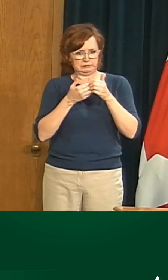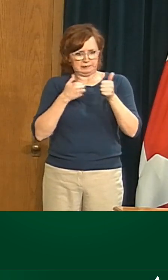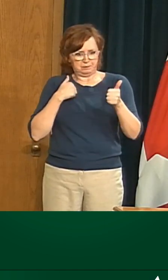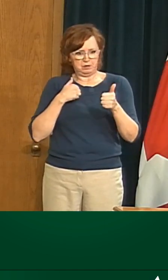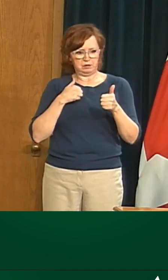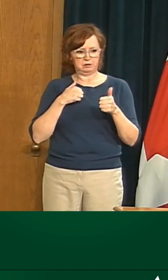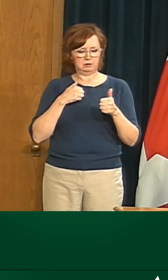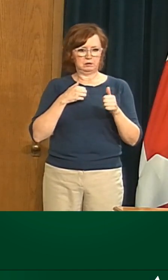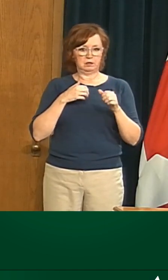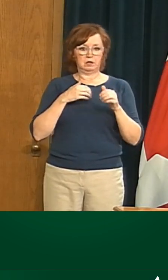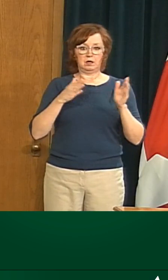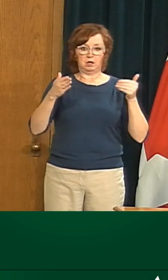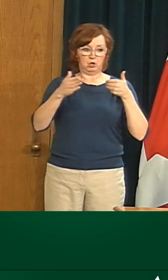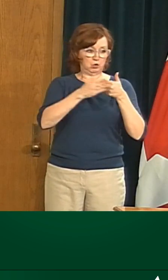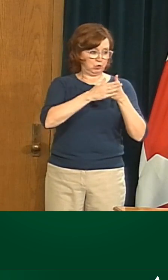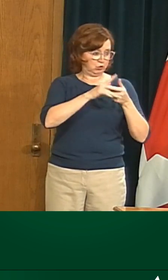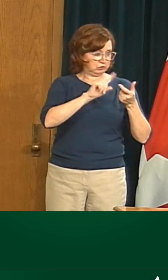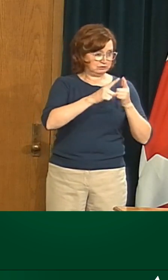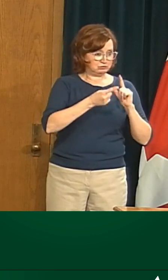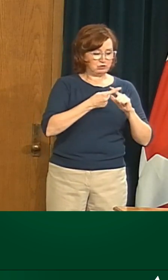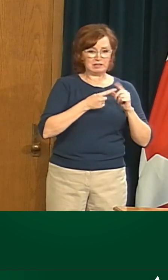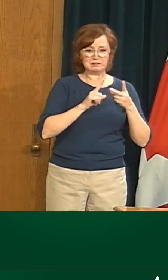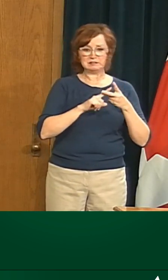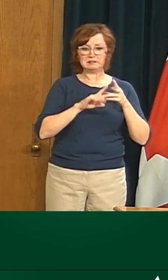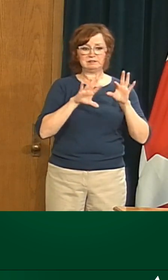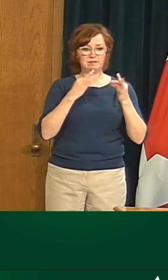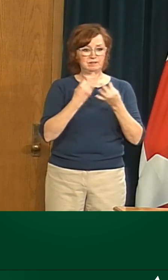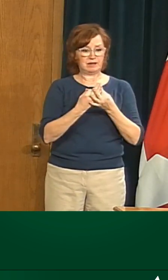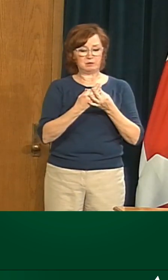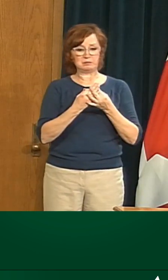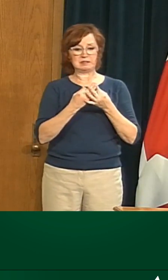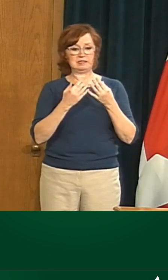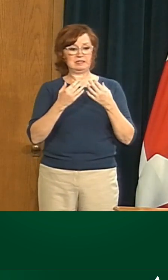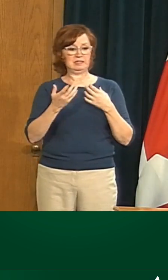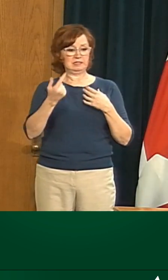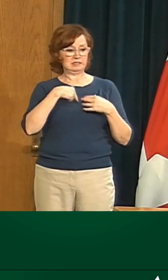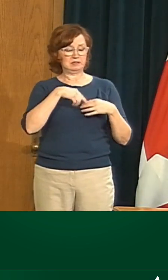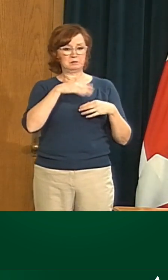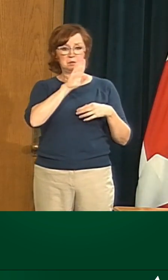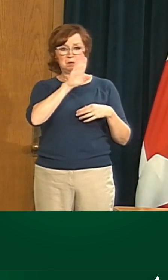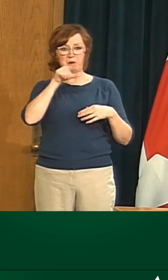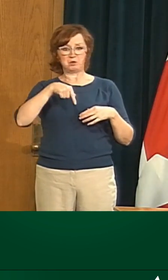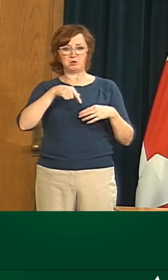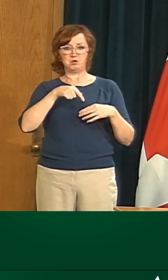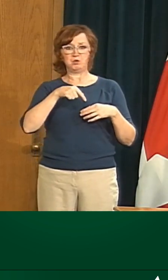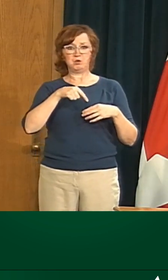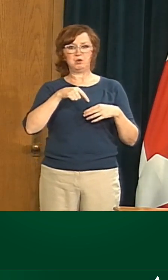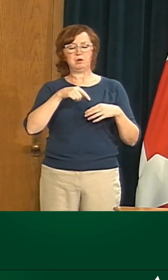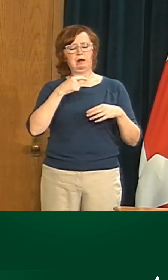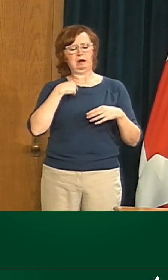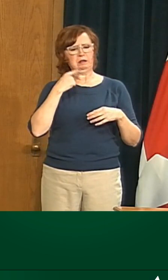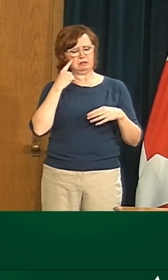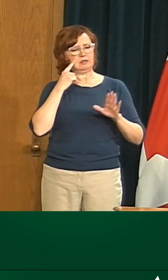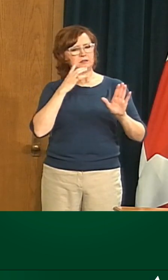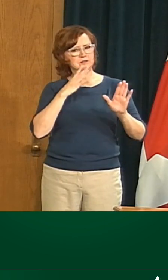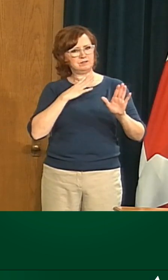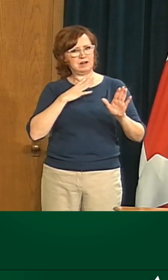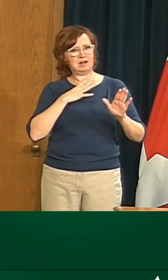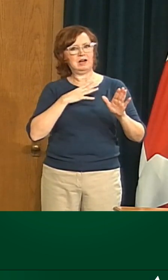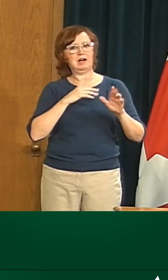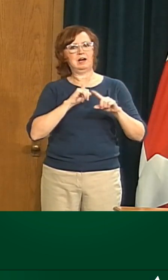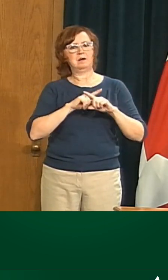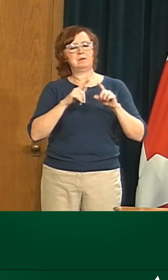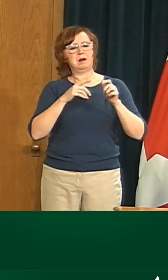for close friends, family, or a neighbor to come over and maybe have a barbecue in your backyard? I think it is. If you